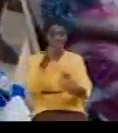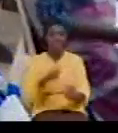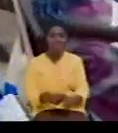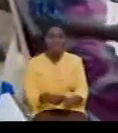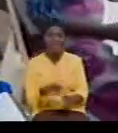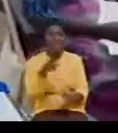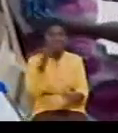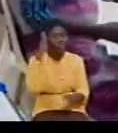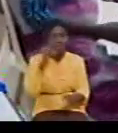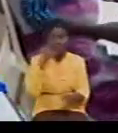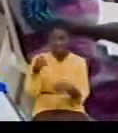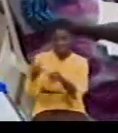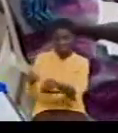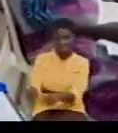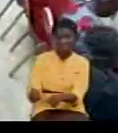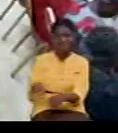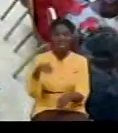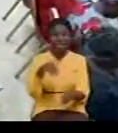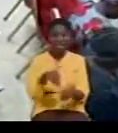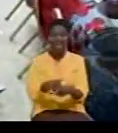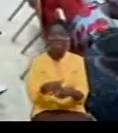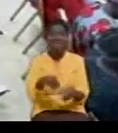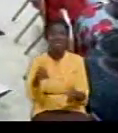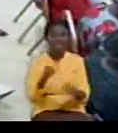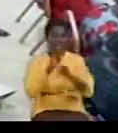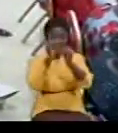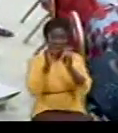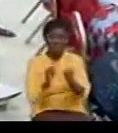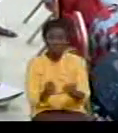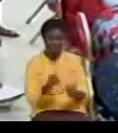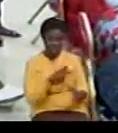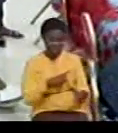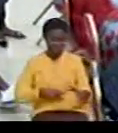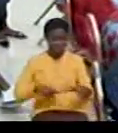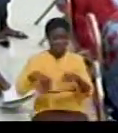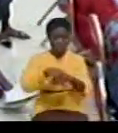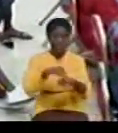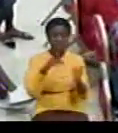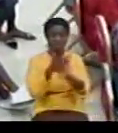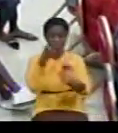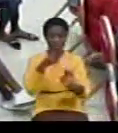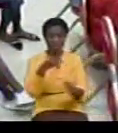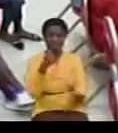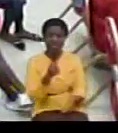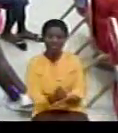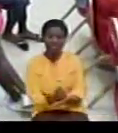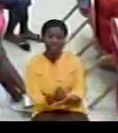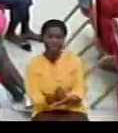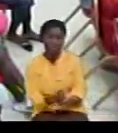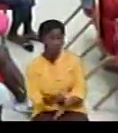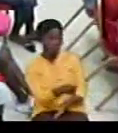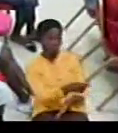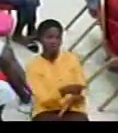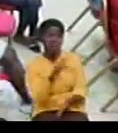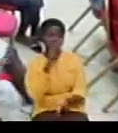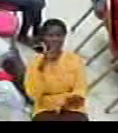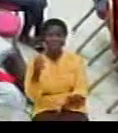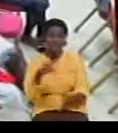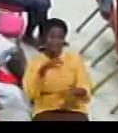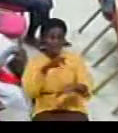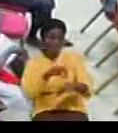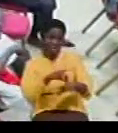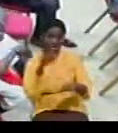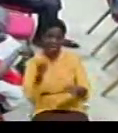not remain in an idolatrous kingdom. Those are the earthly